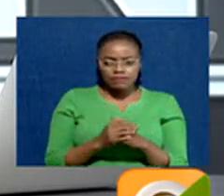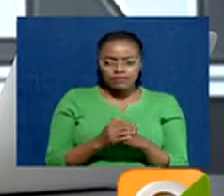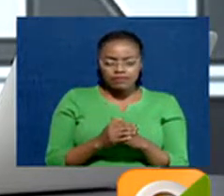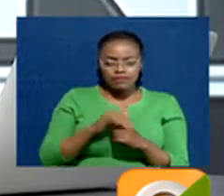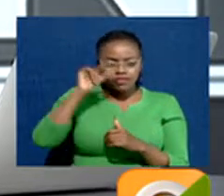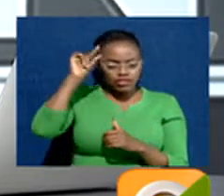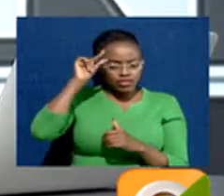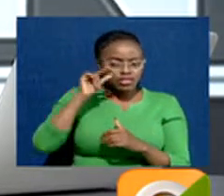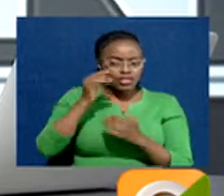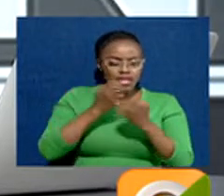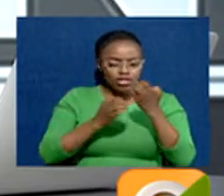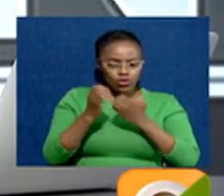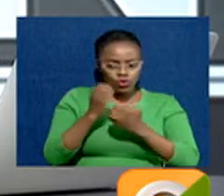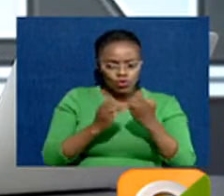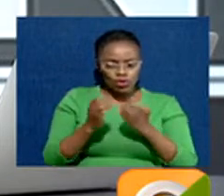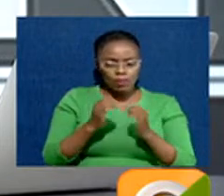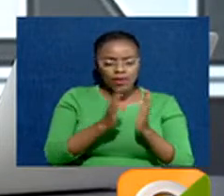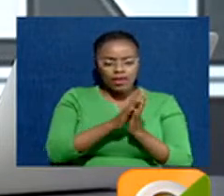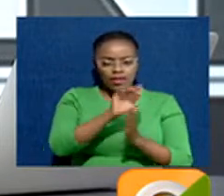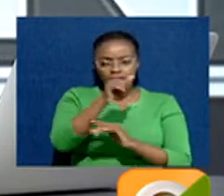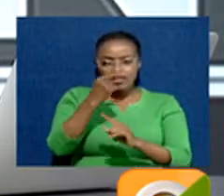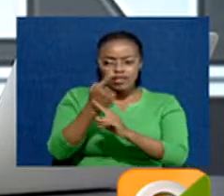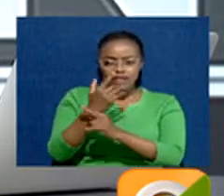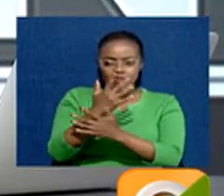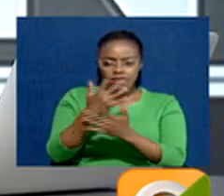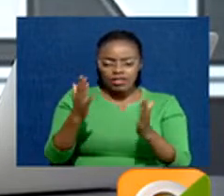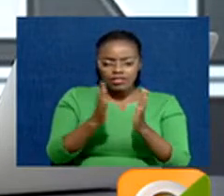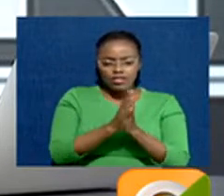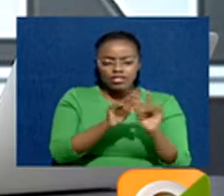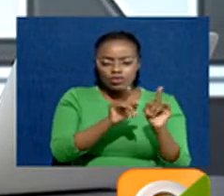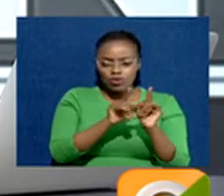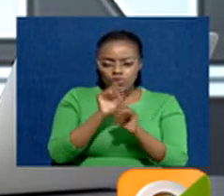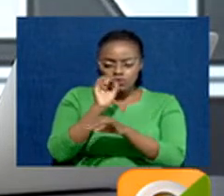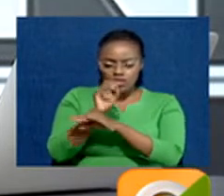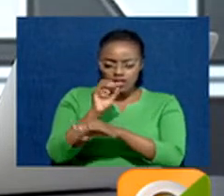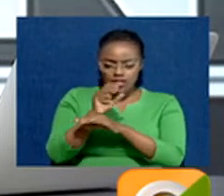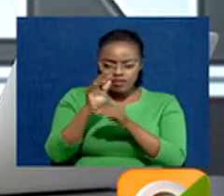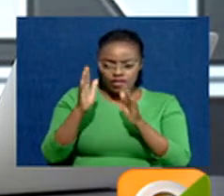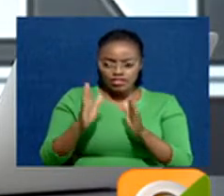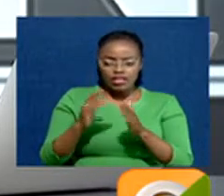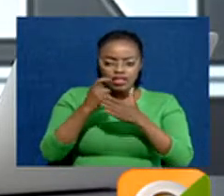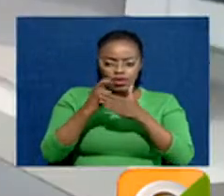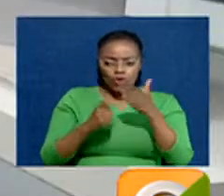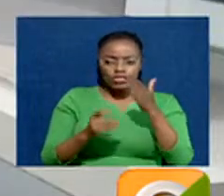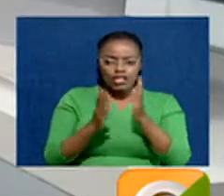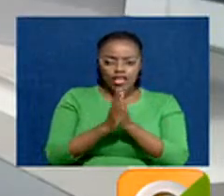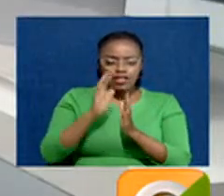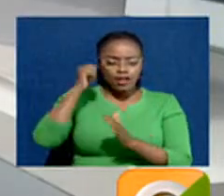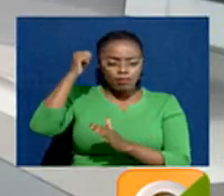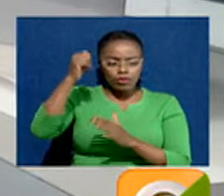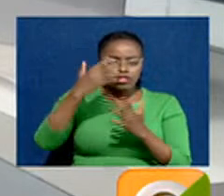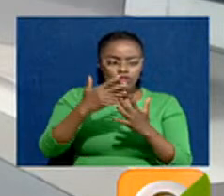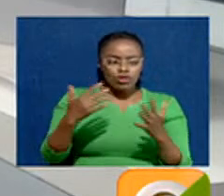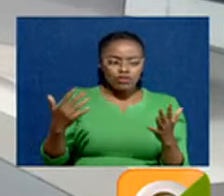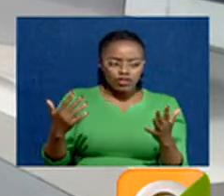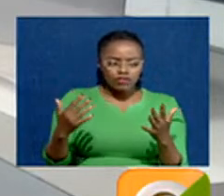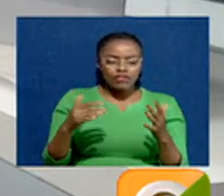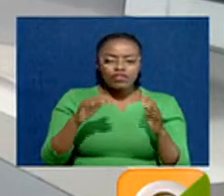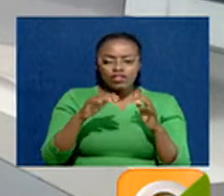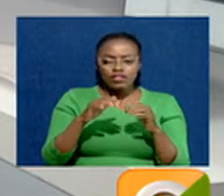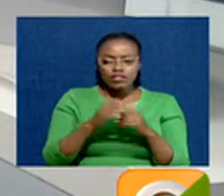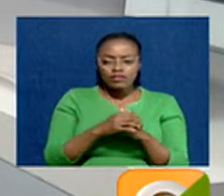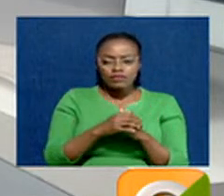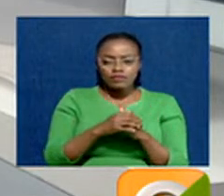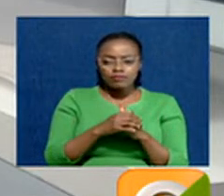gender, economy, amongst others. And there have been, advisors in the past on political affairs, on agriculture and